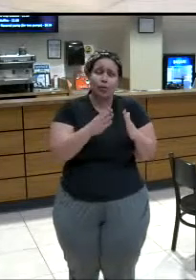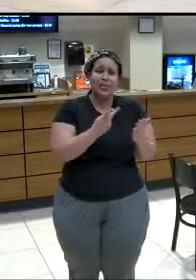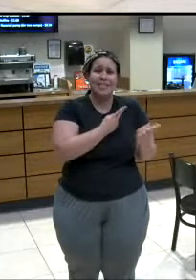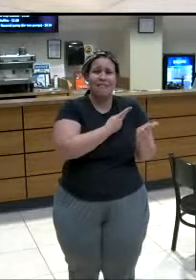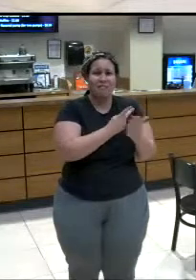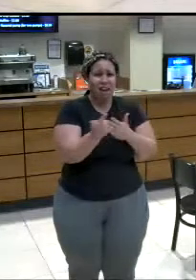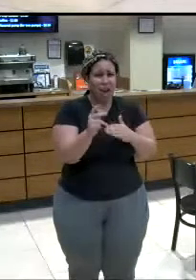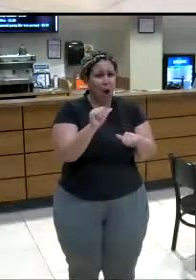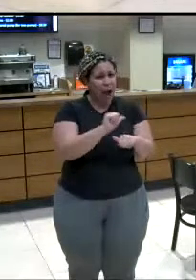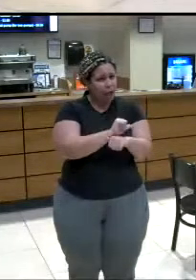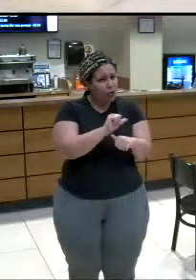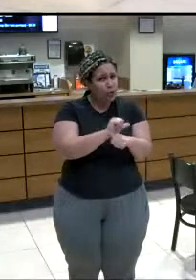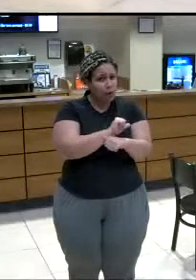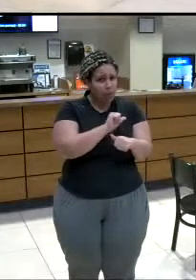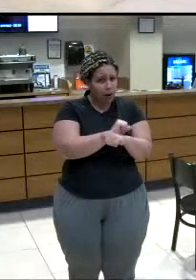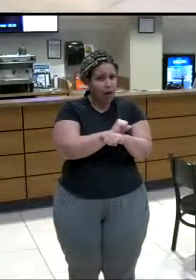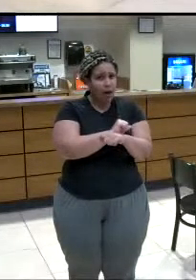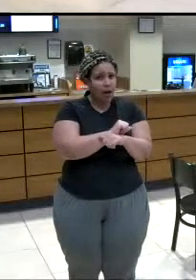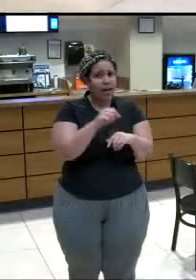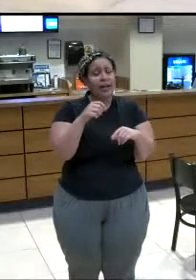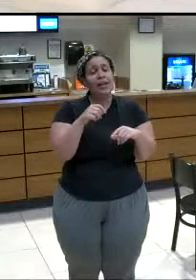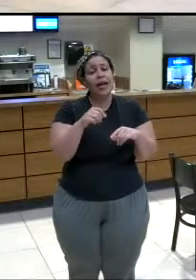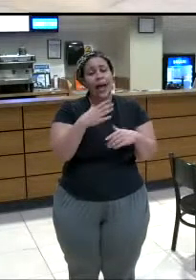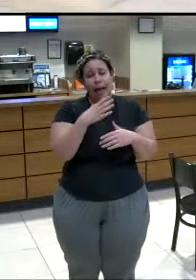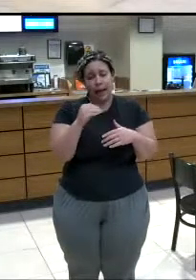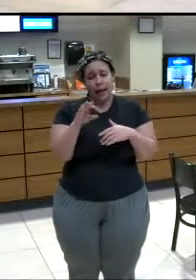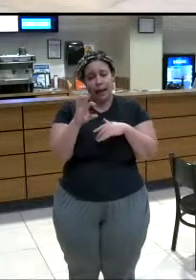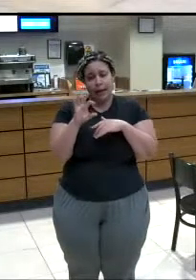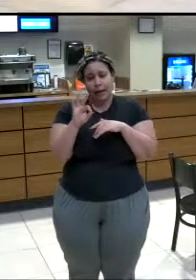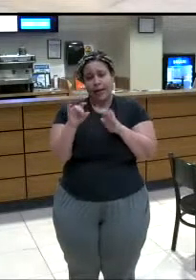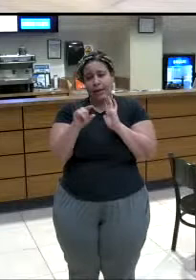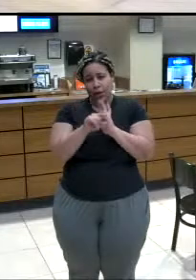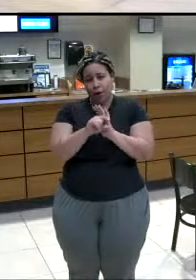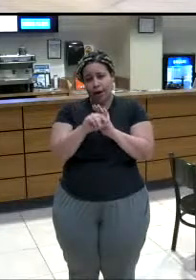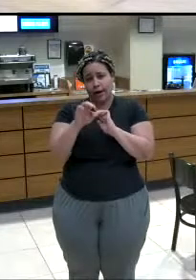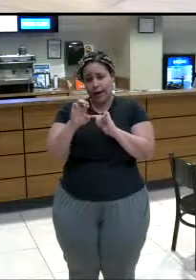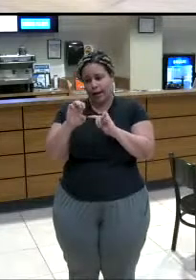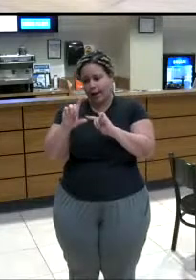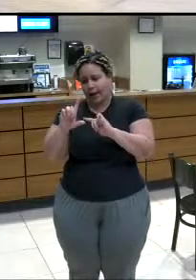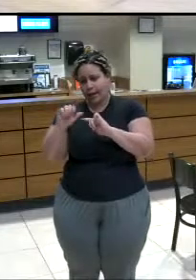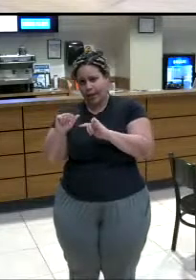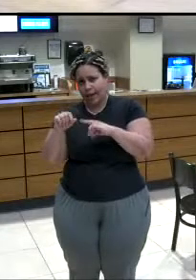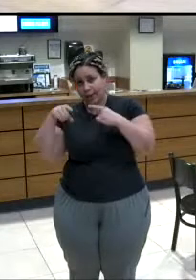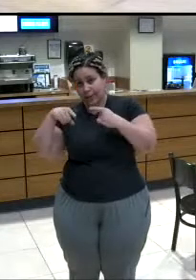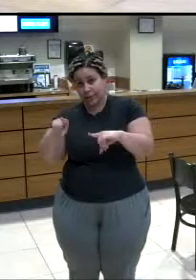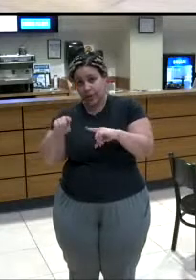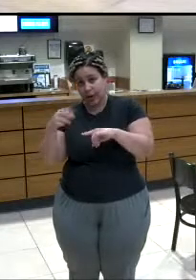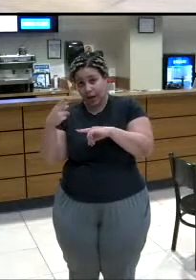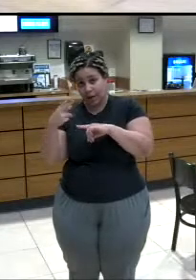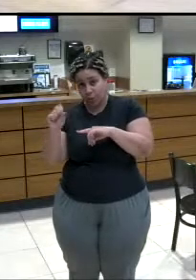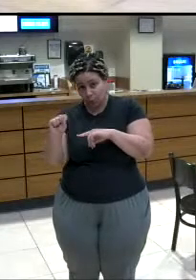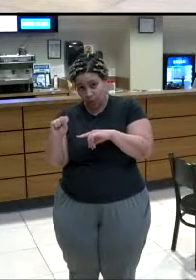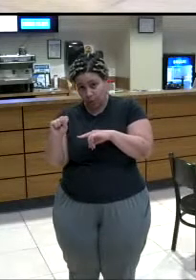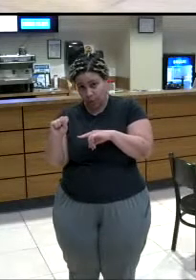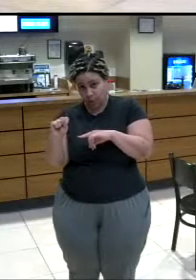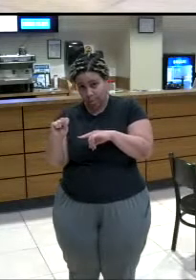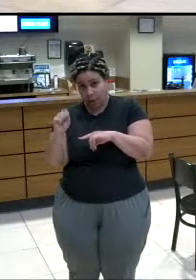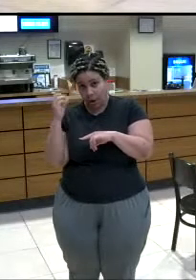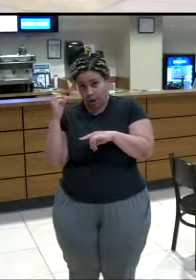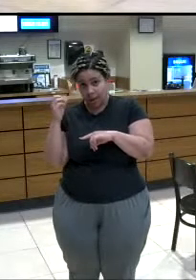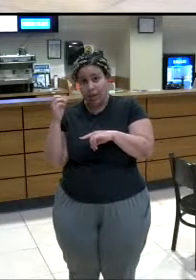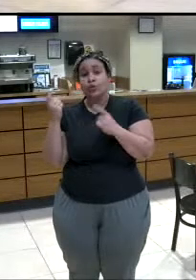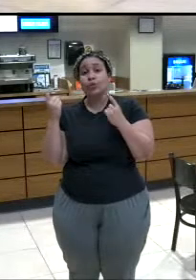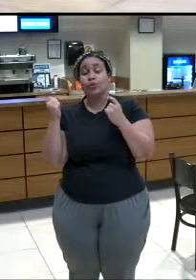algebra and 9th grade ELA in high school, so they have to take it again. And so physical science